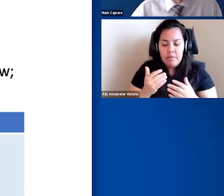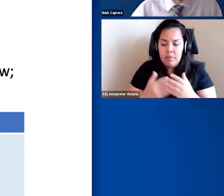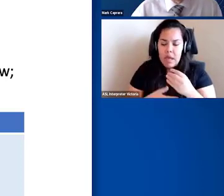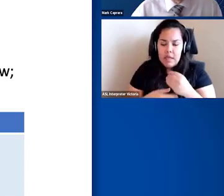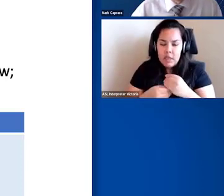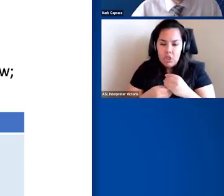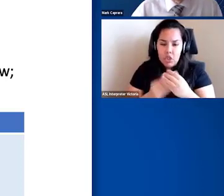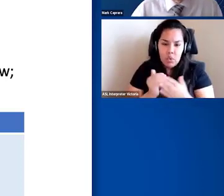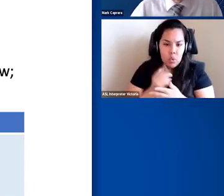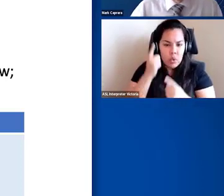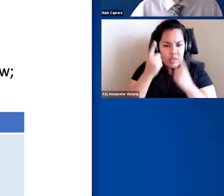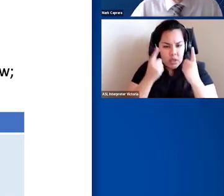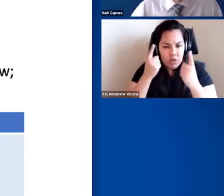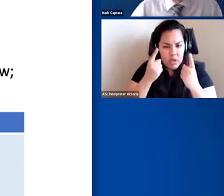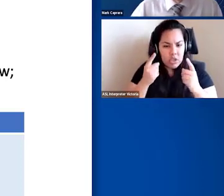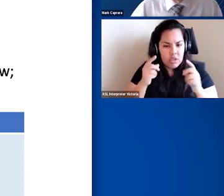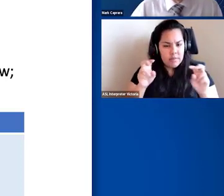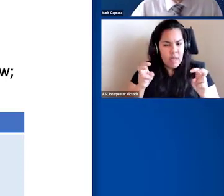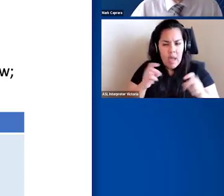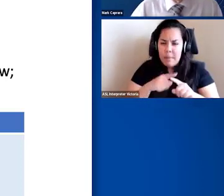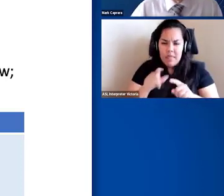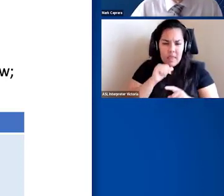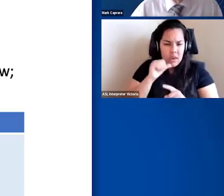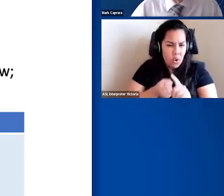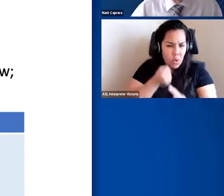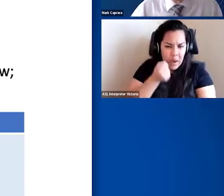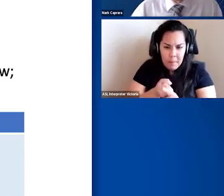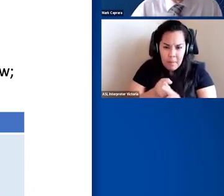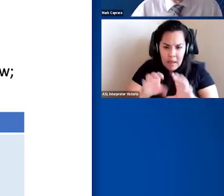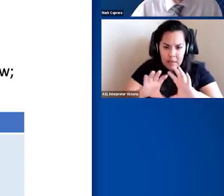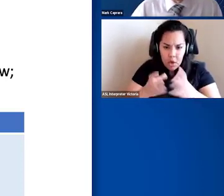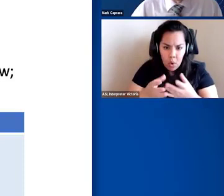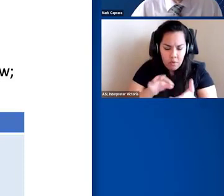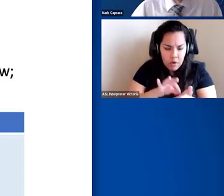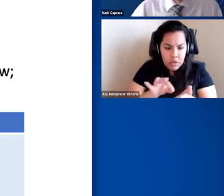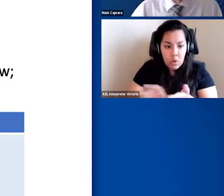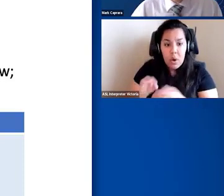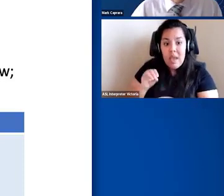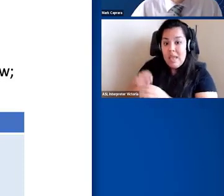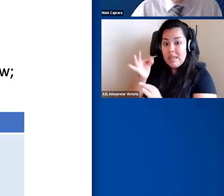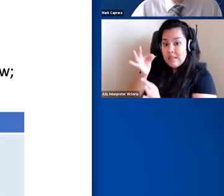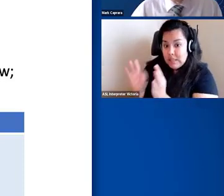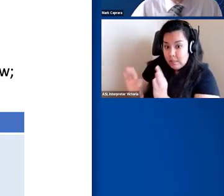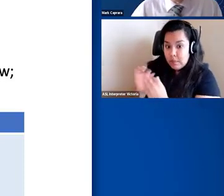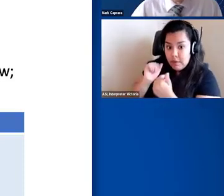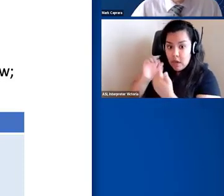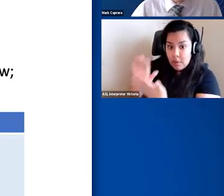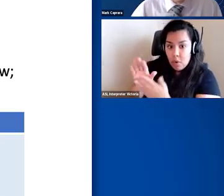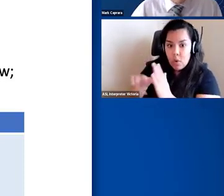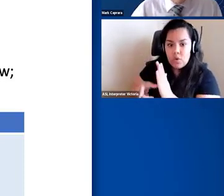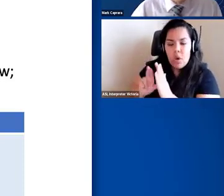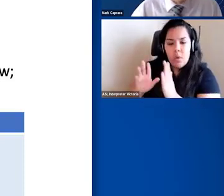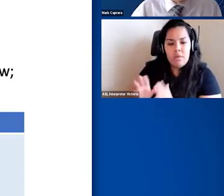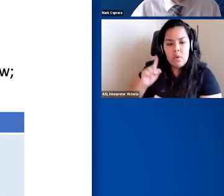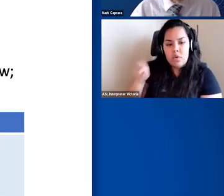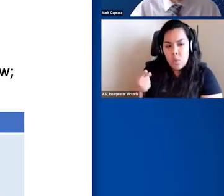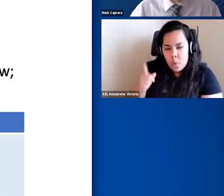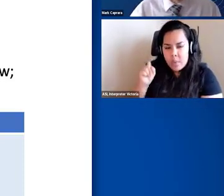the overall score. In the simplified framework, reviewers will only have to review 2 out of the